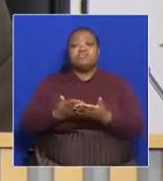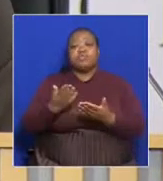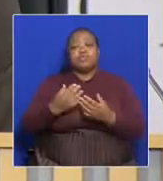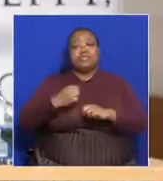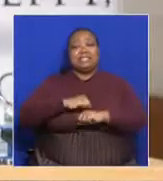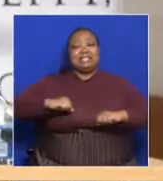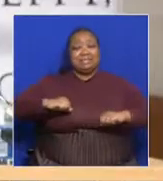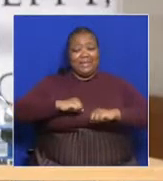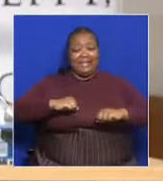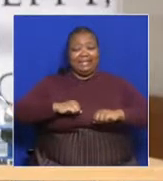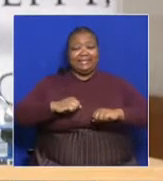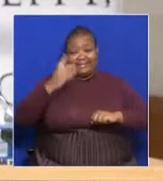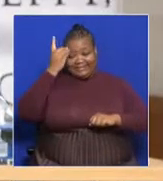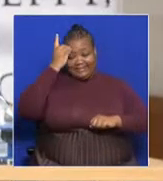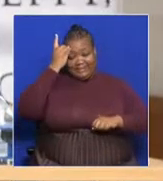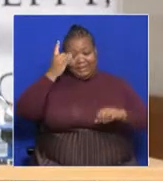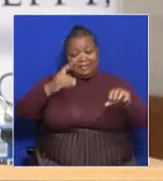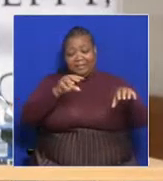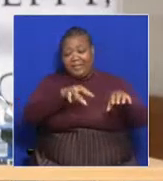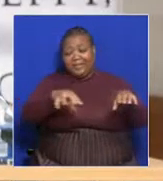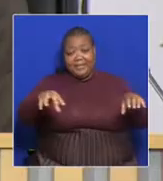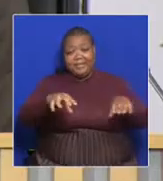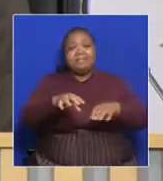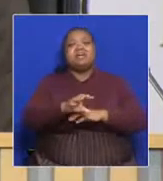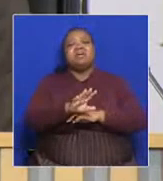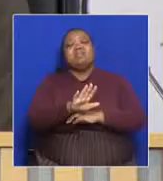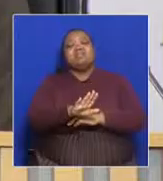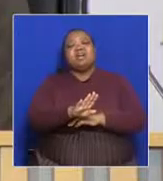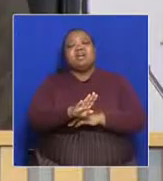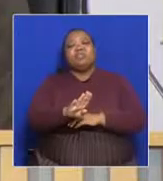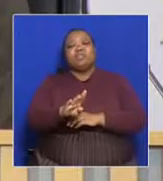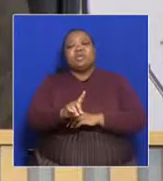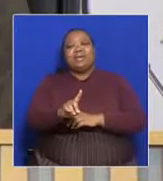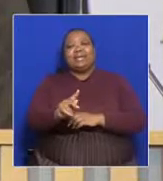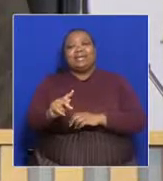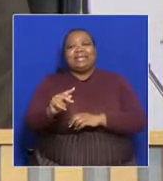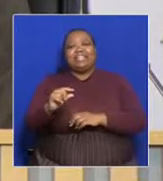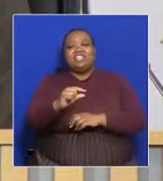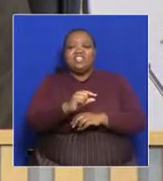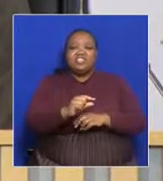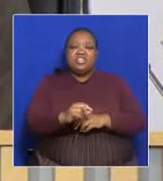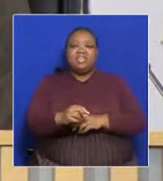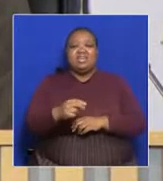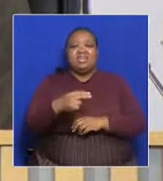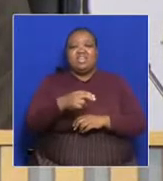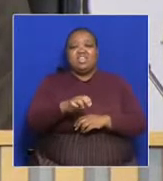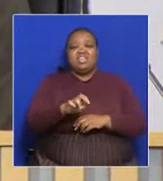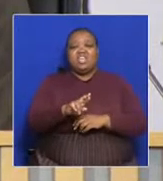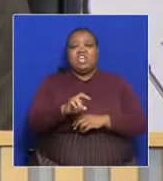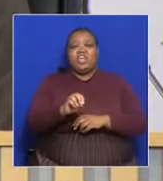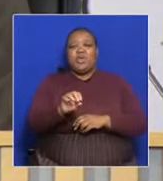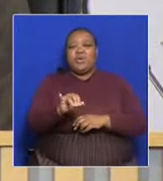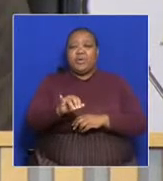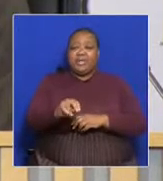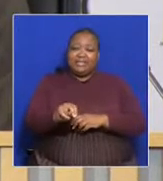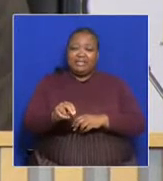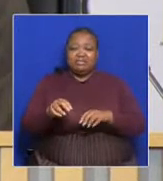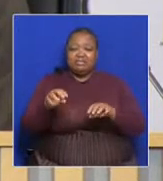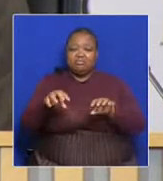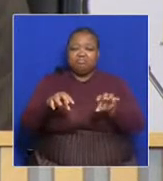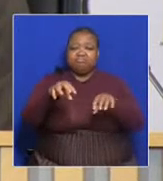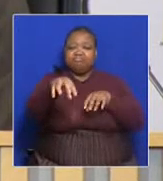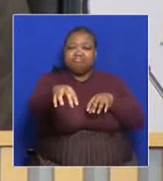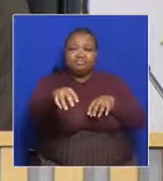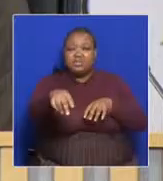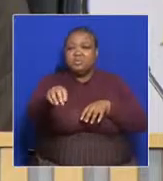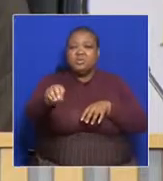for 541 kg heroin. You didn't have to go to Port Shepstone. That's what I'm trying to prove. I'm not disputing, Commissioner,